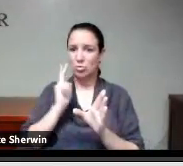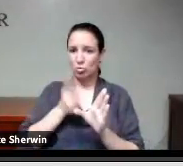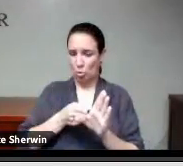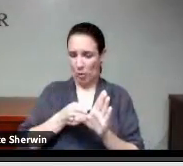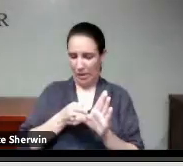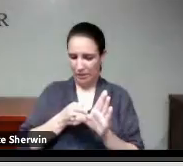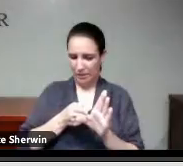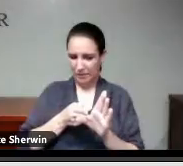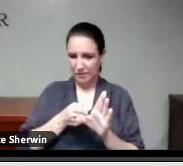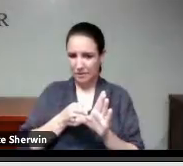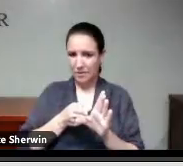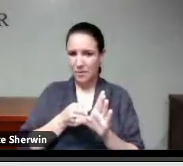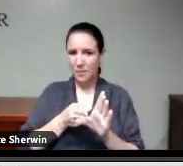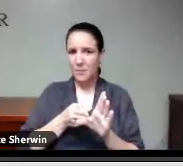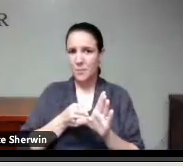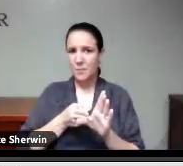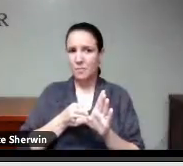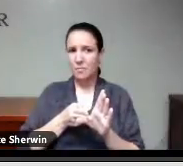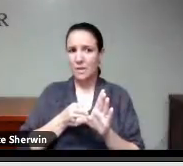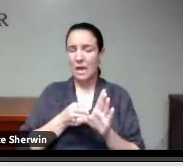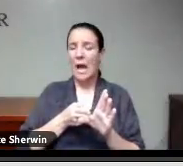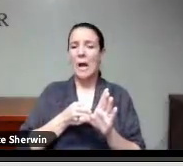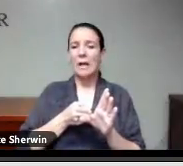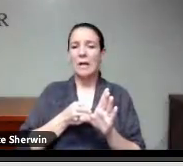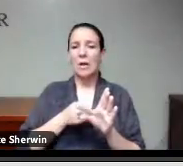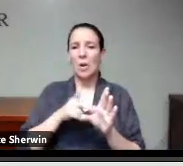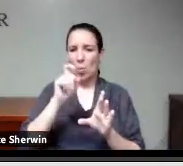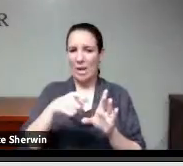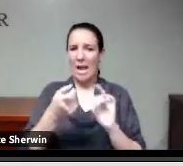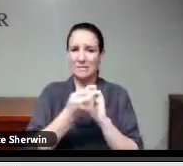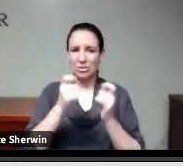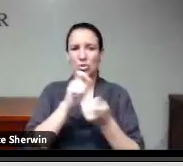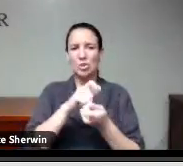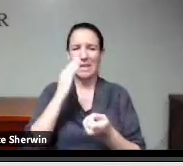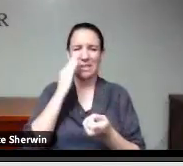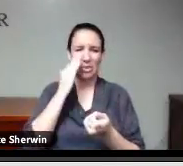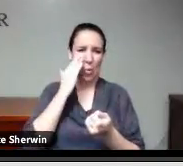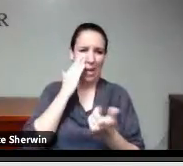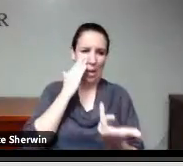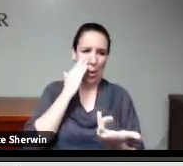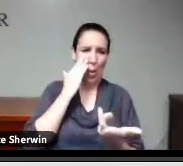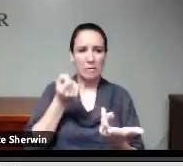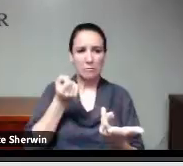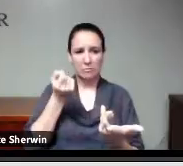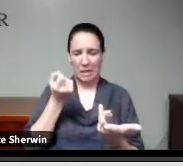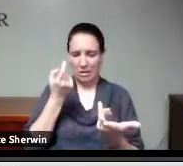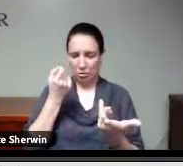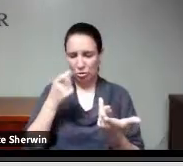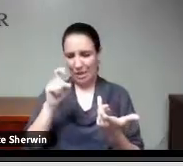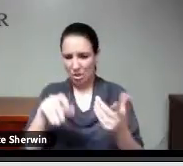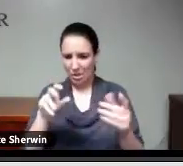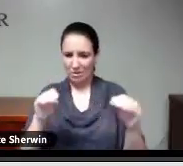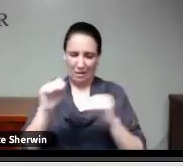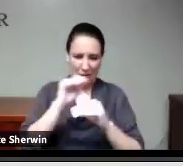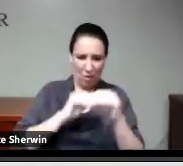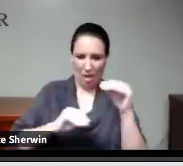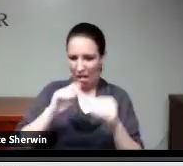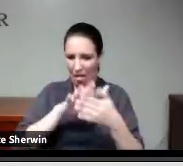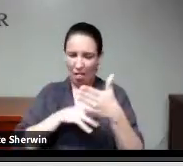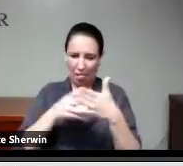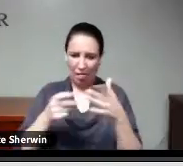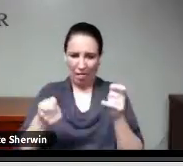today. We rescheduled, and so I know it's a little tricky with people having to move things around on our already full